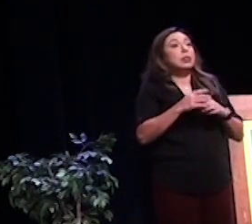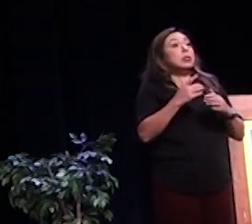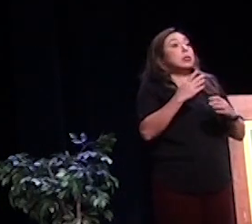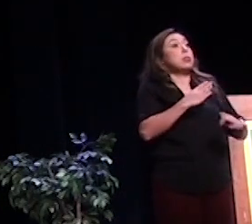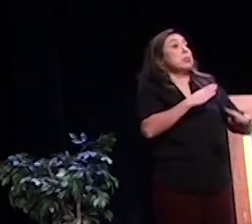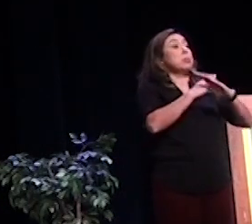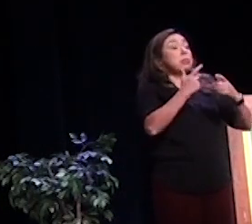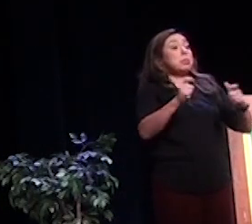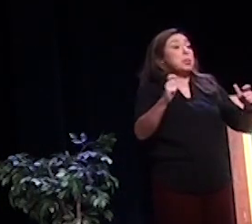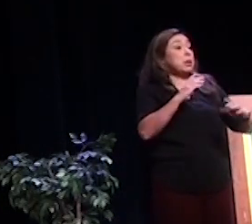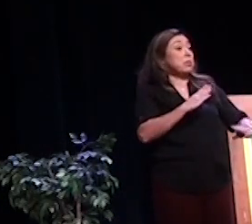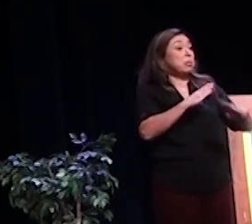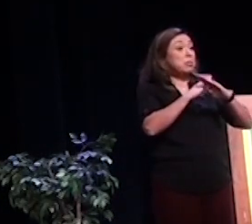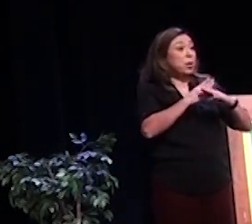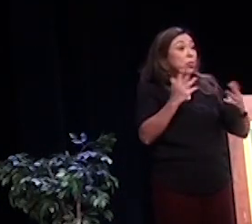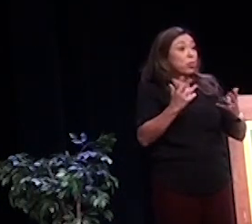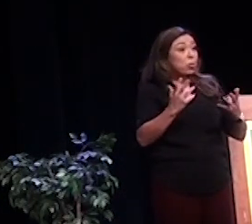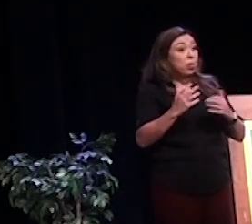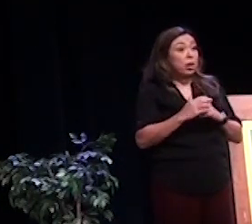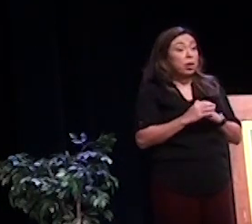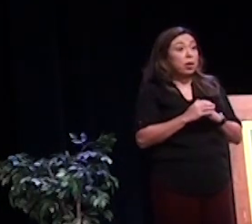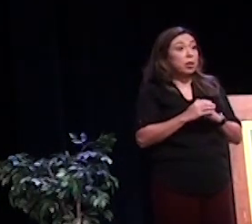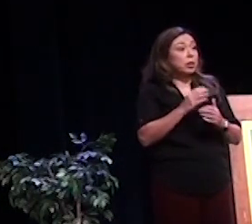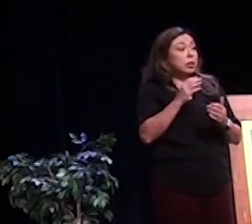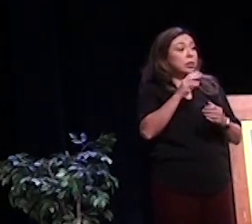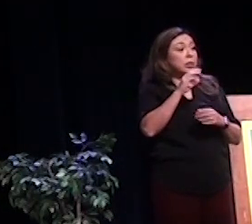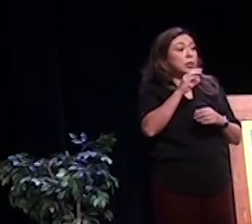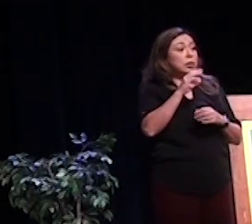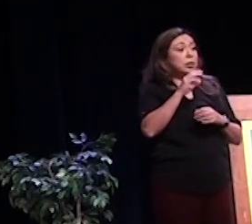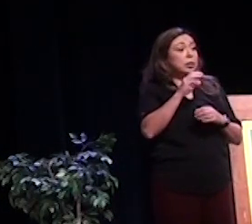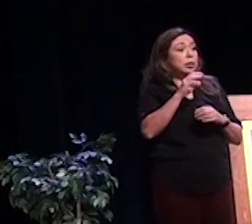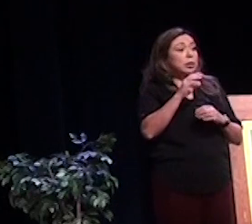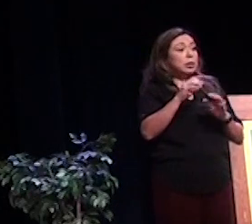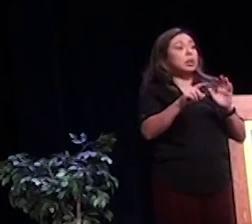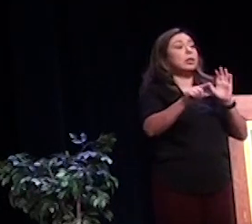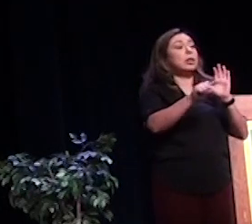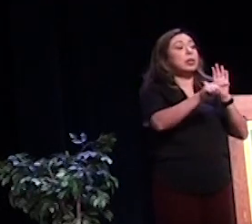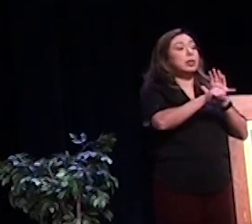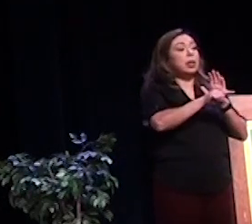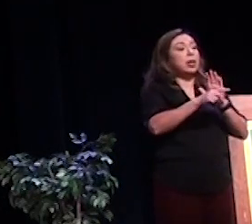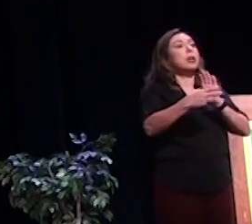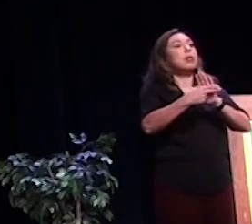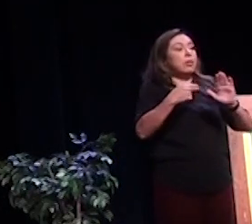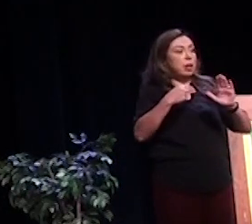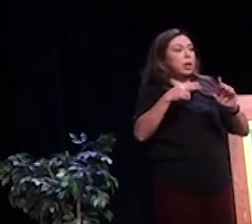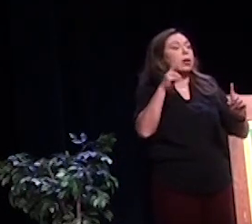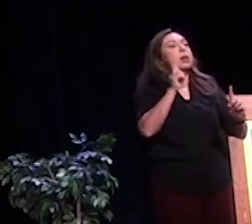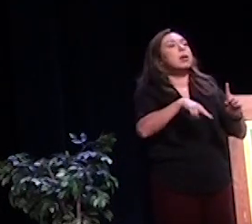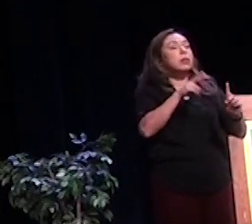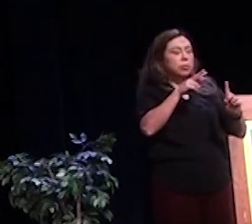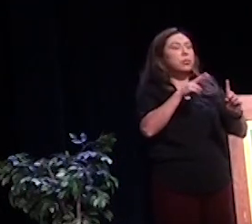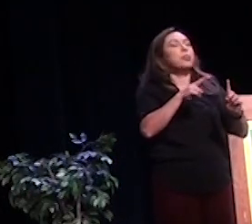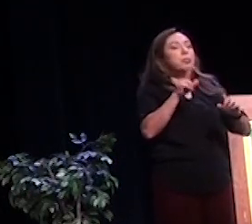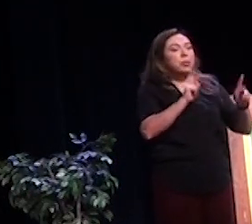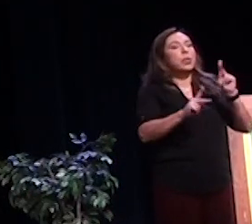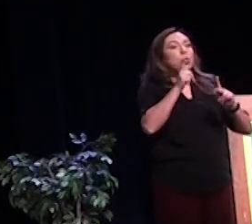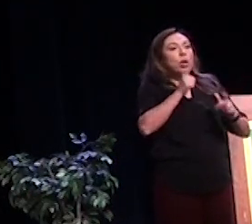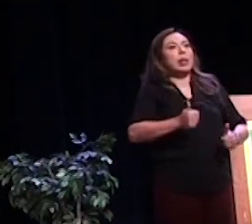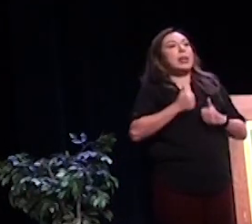the biggest barrier we do have is stigma. One is specifically related to folks that live in